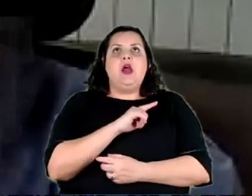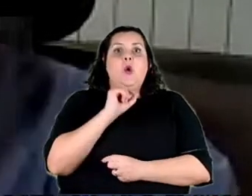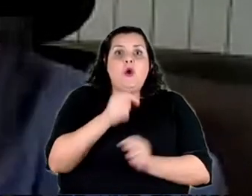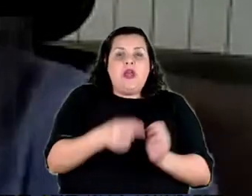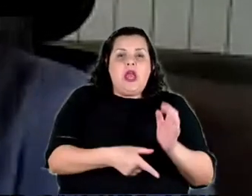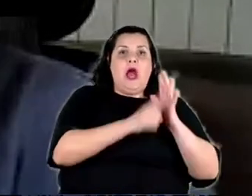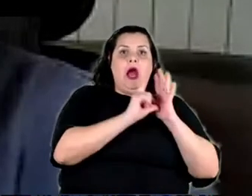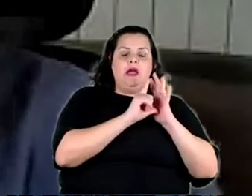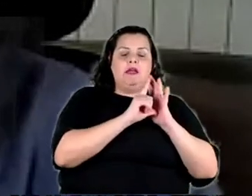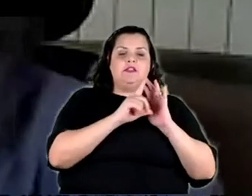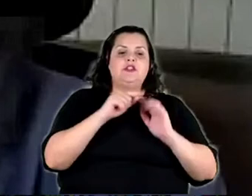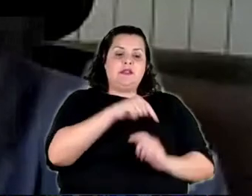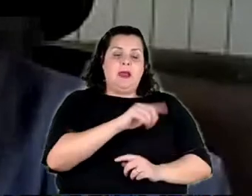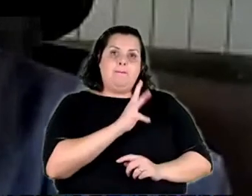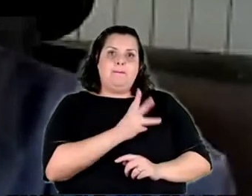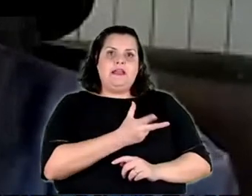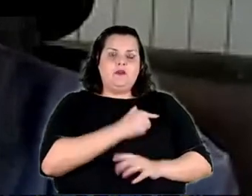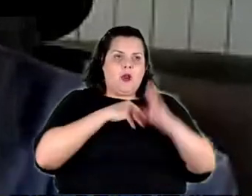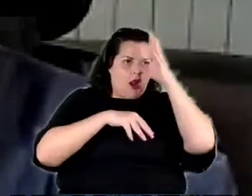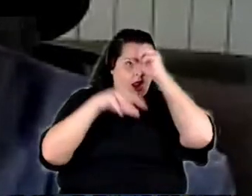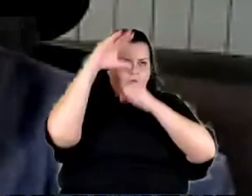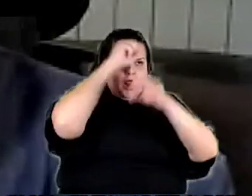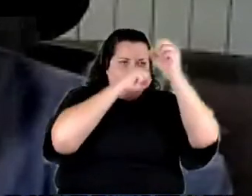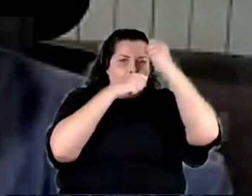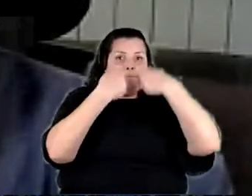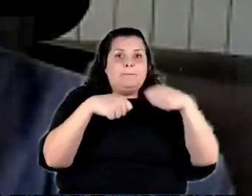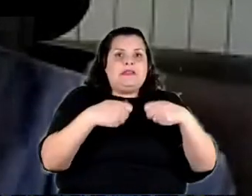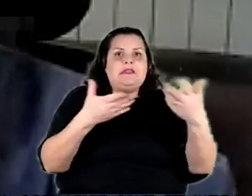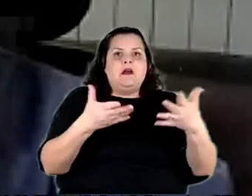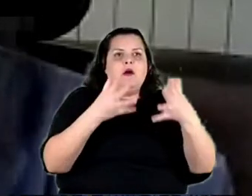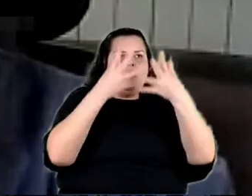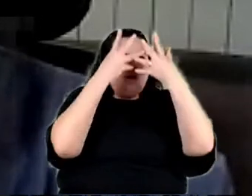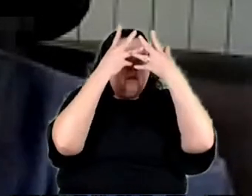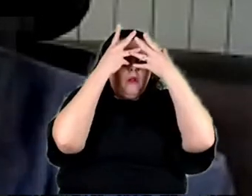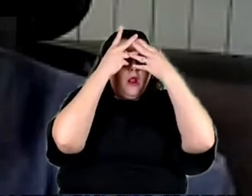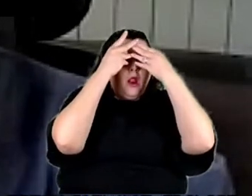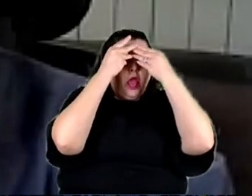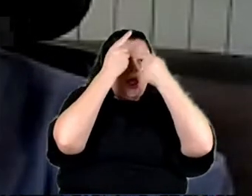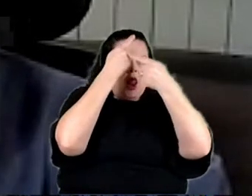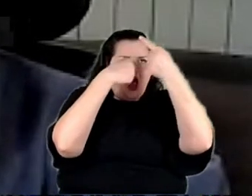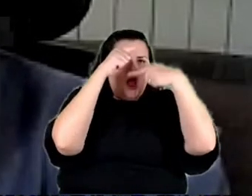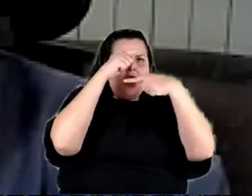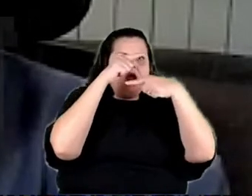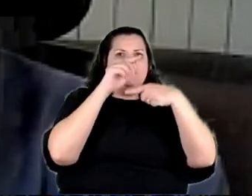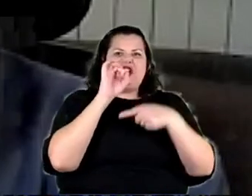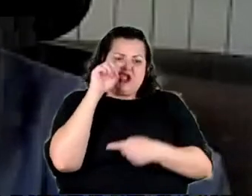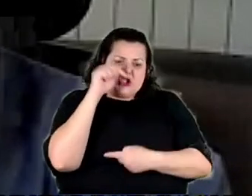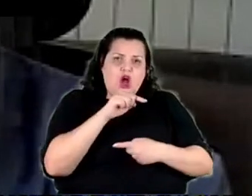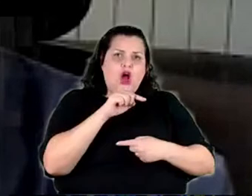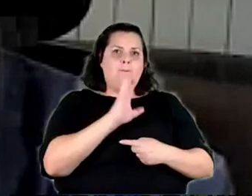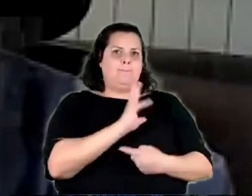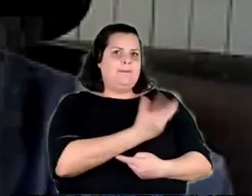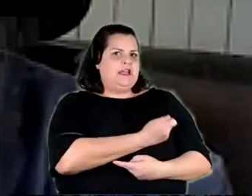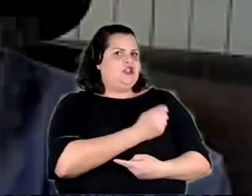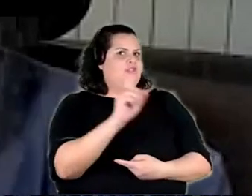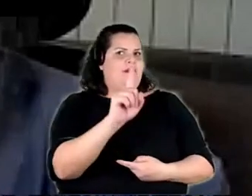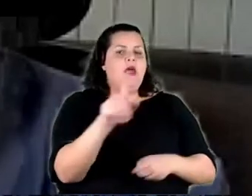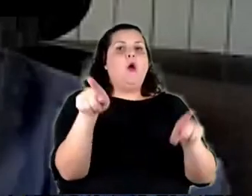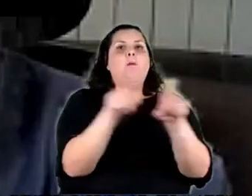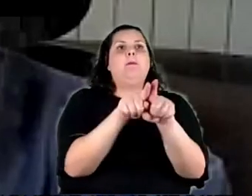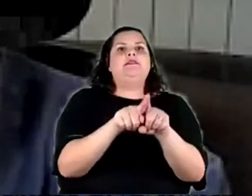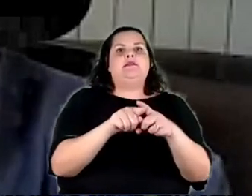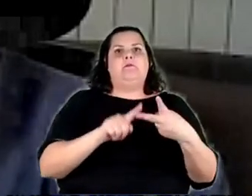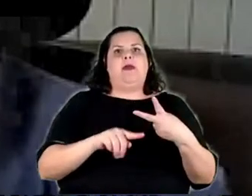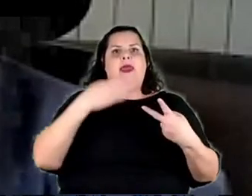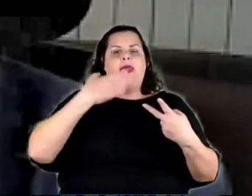Egypt, supposedly our peace partner. Where it's starting to change is in the Gulf, certainly in the